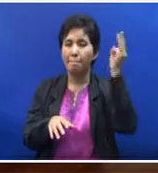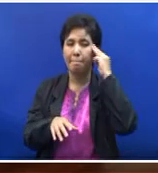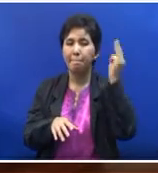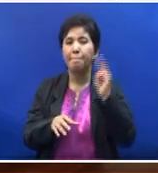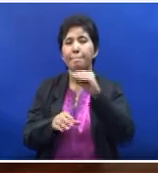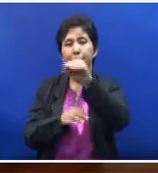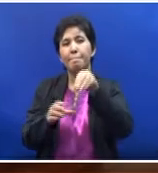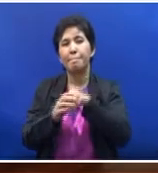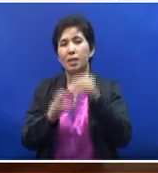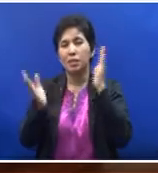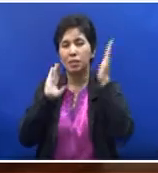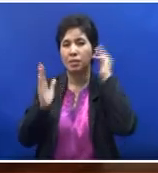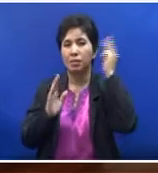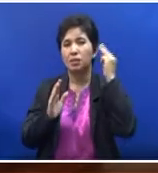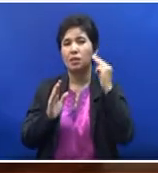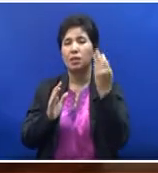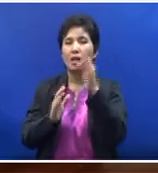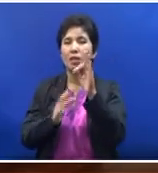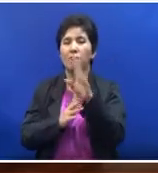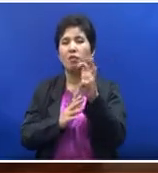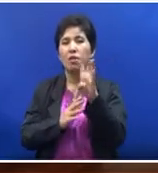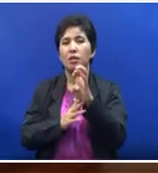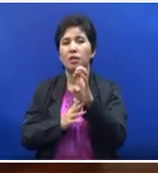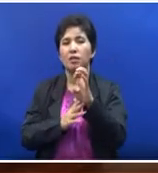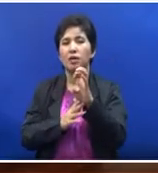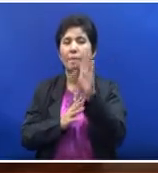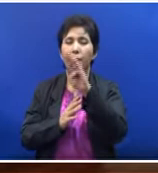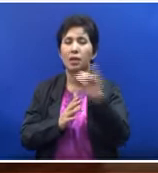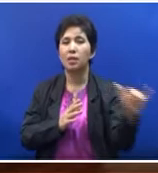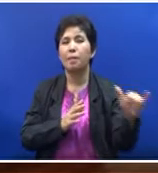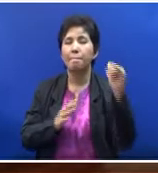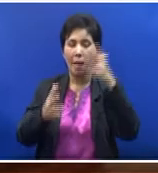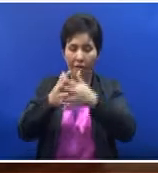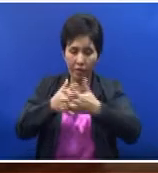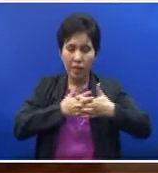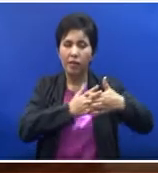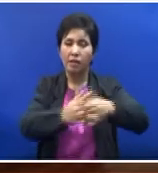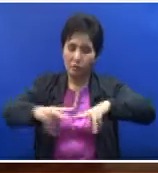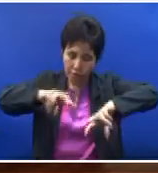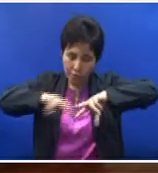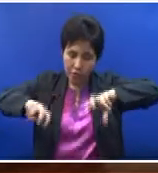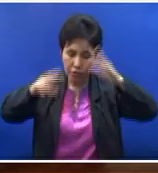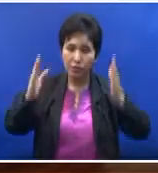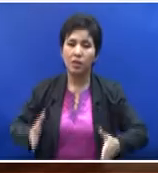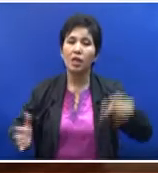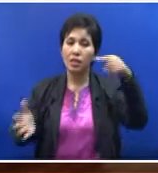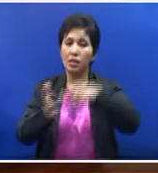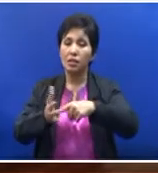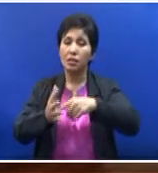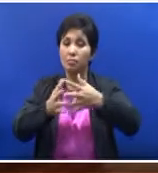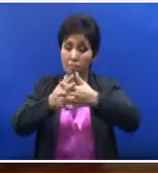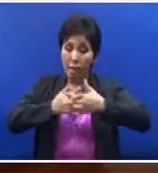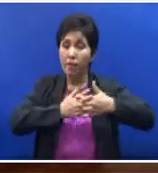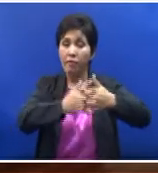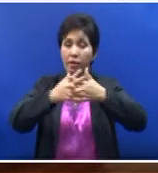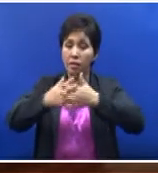states in 1940s by an American researcher. Okay, so this American